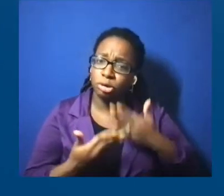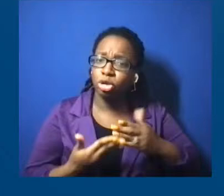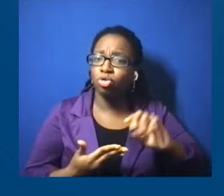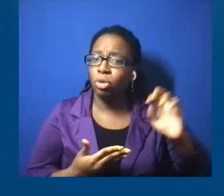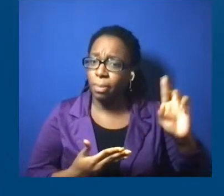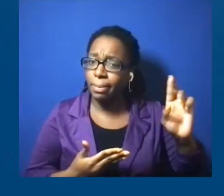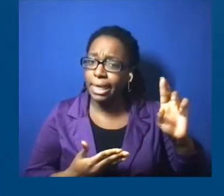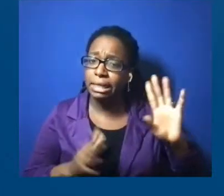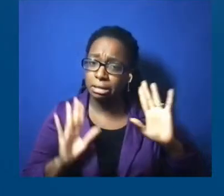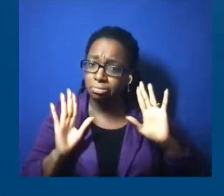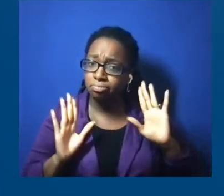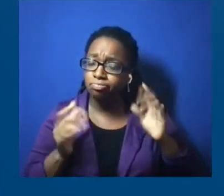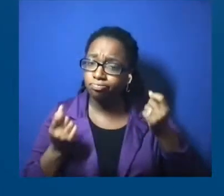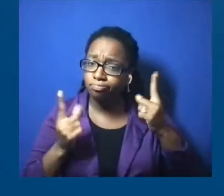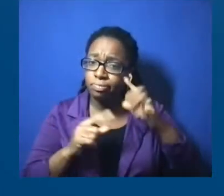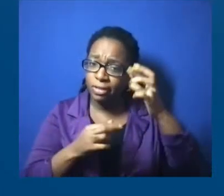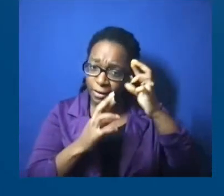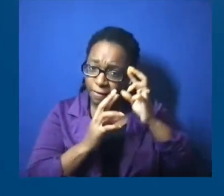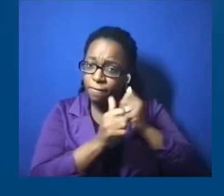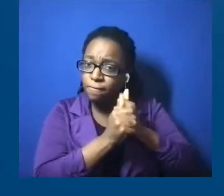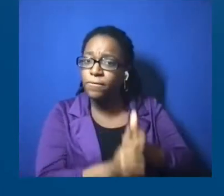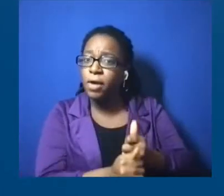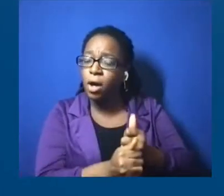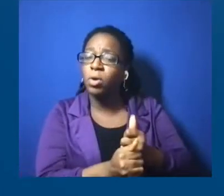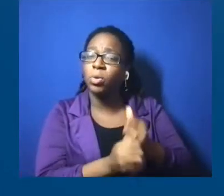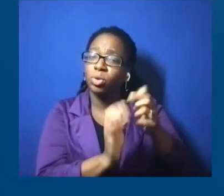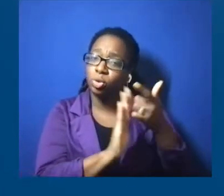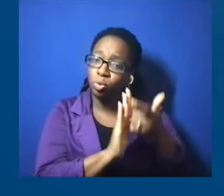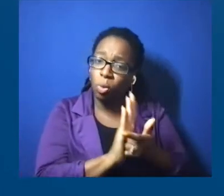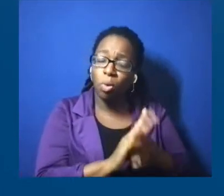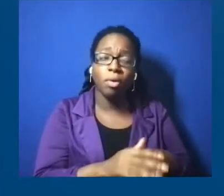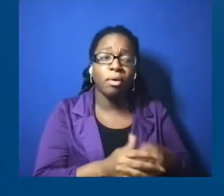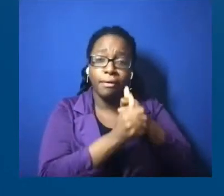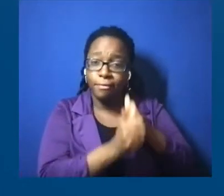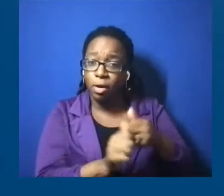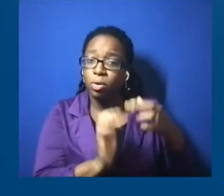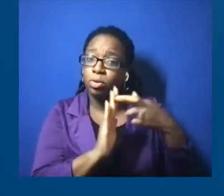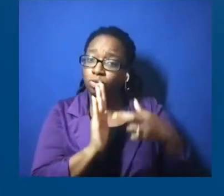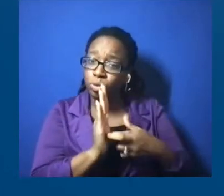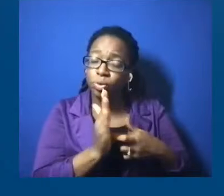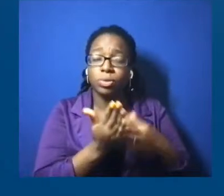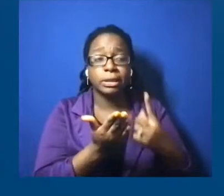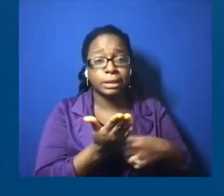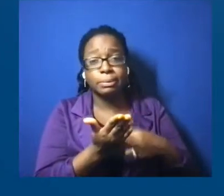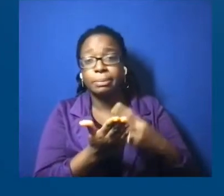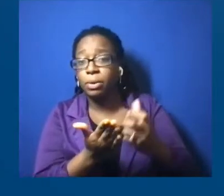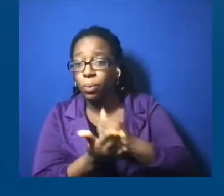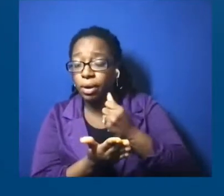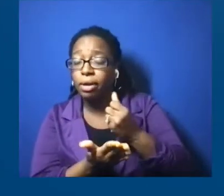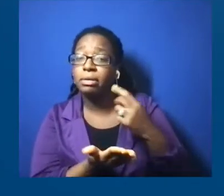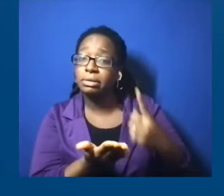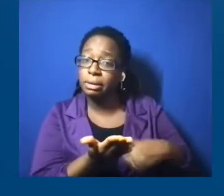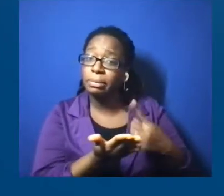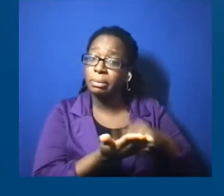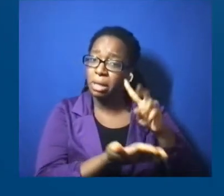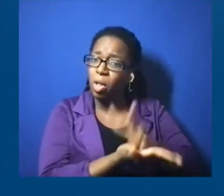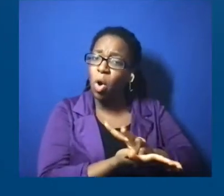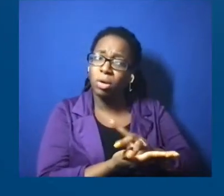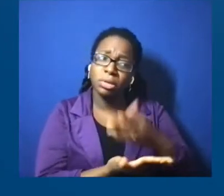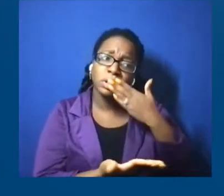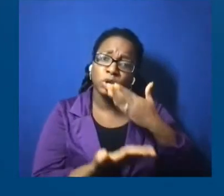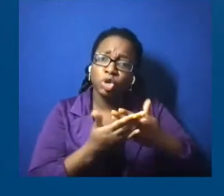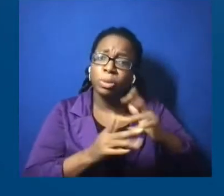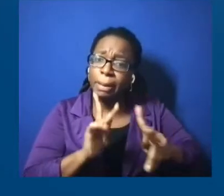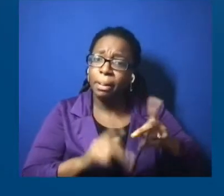by the rules. Sometimes they won, sometimes they lost. They're decent, honorable people. And there's still some